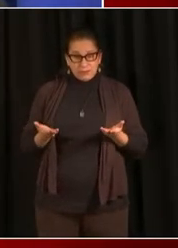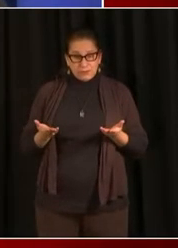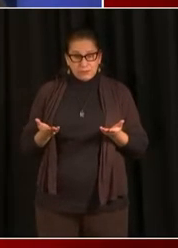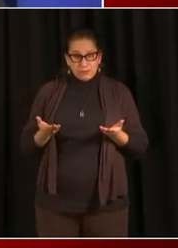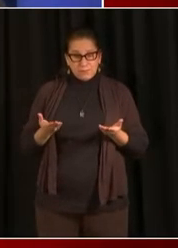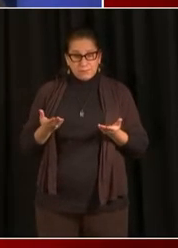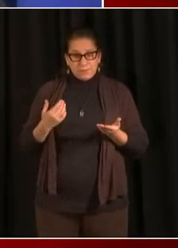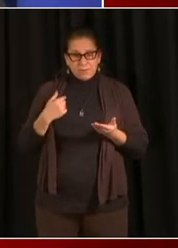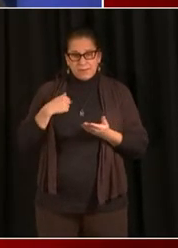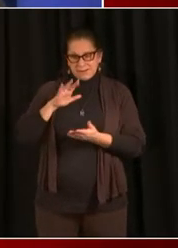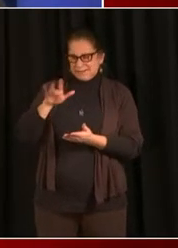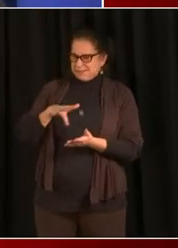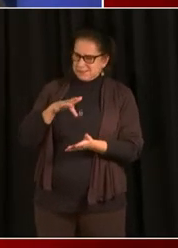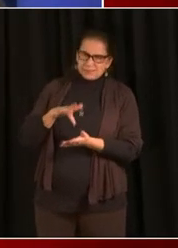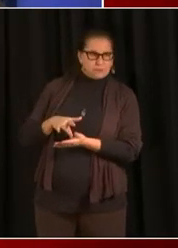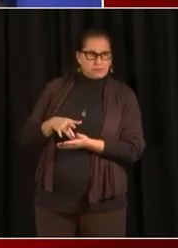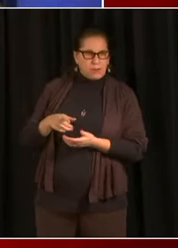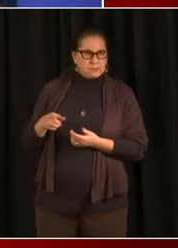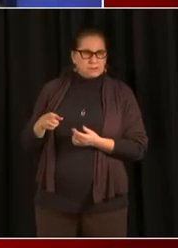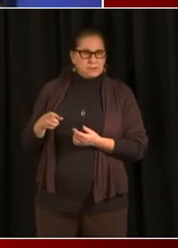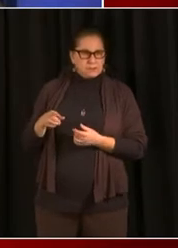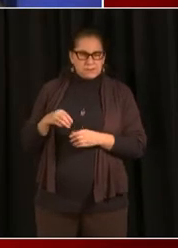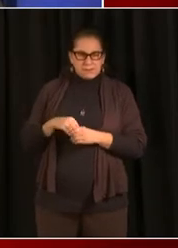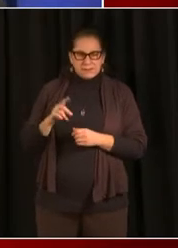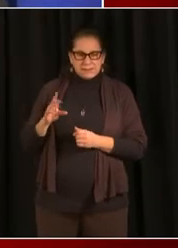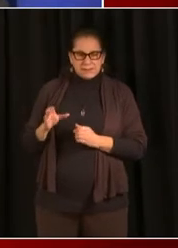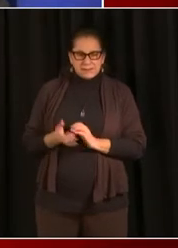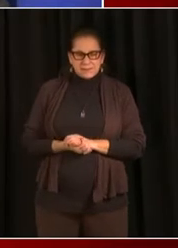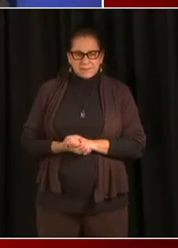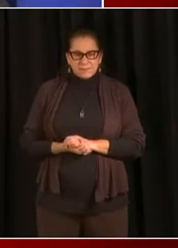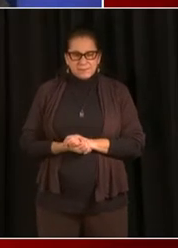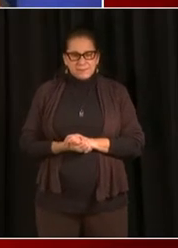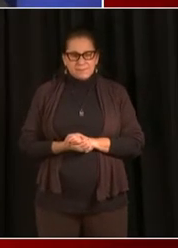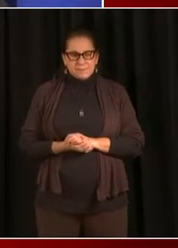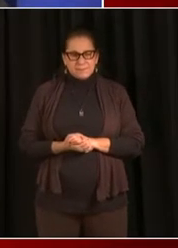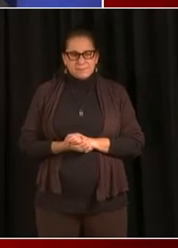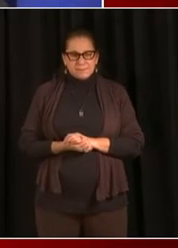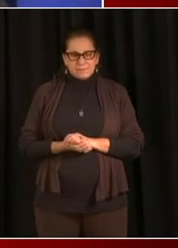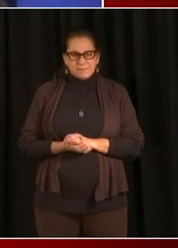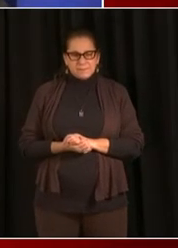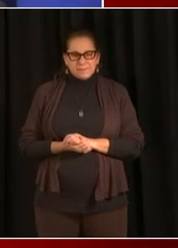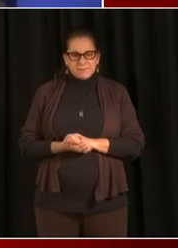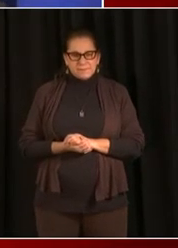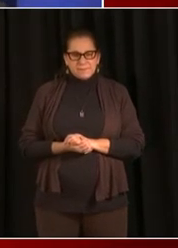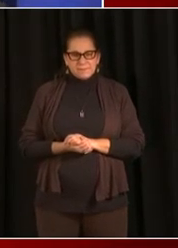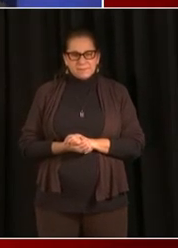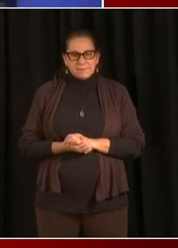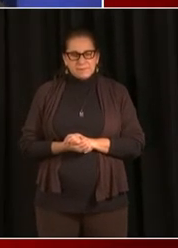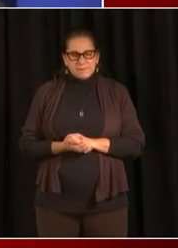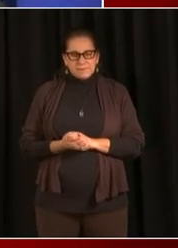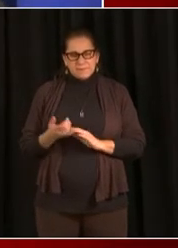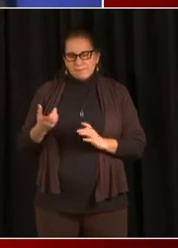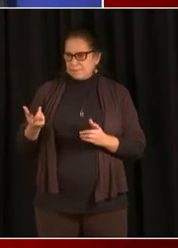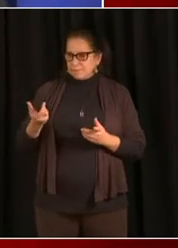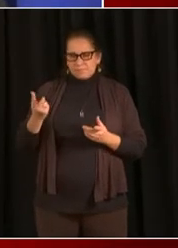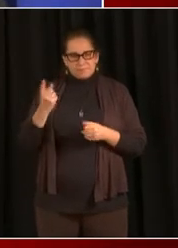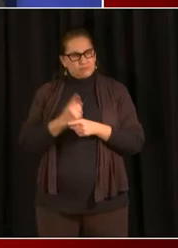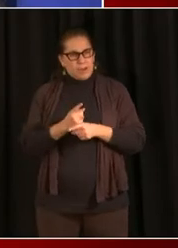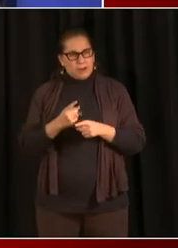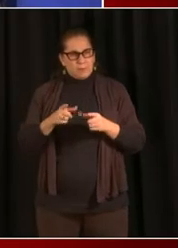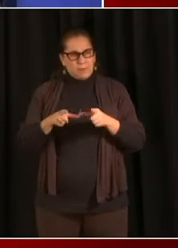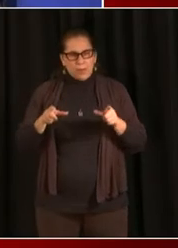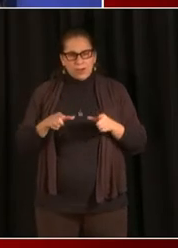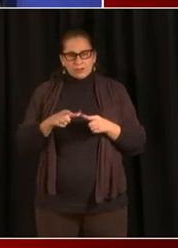is the one that gave us the right exposure of our products.